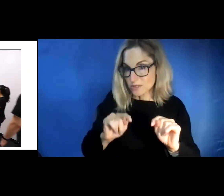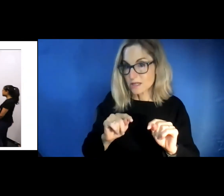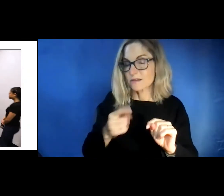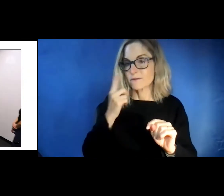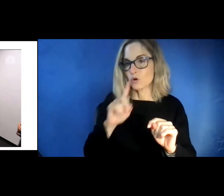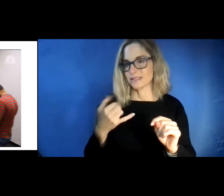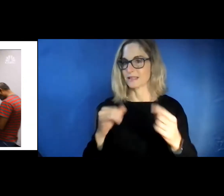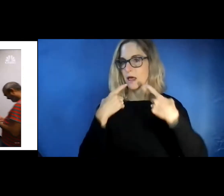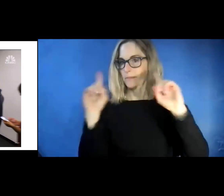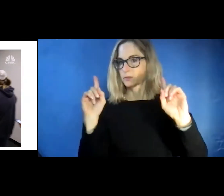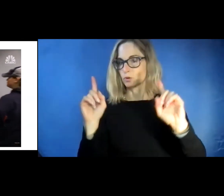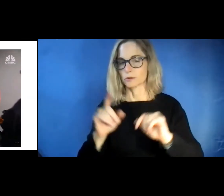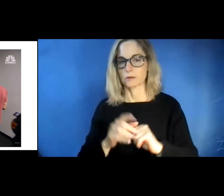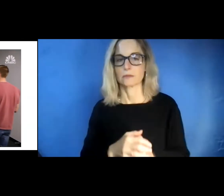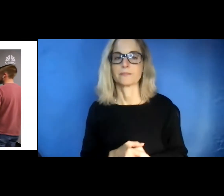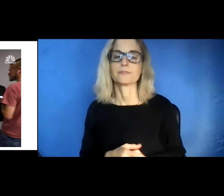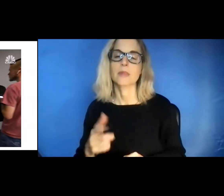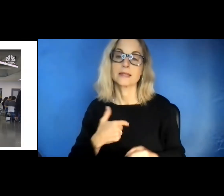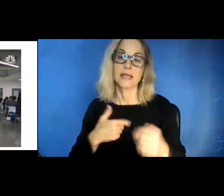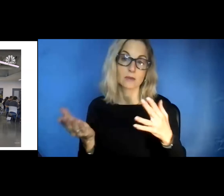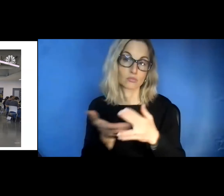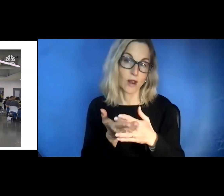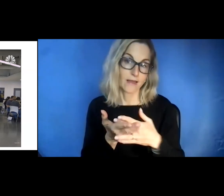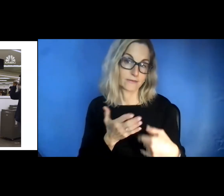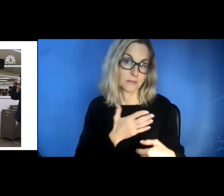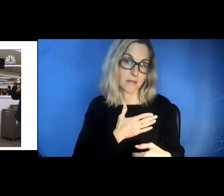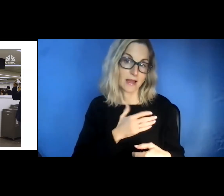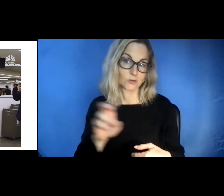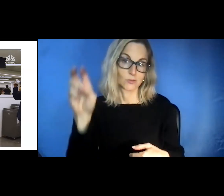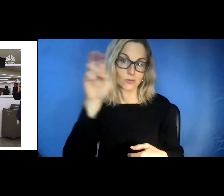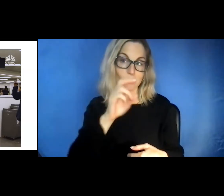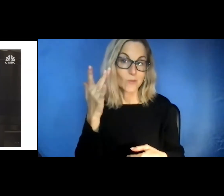take a break from my tour because, well, it's lunchtime.